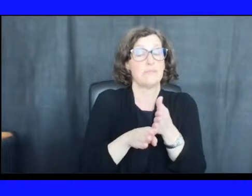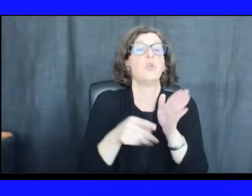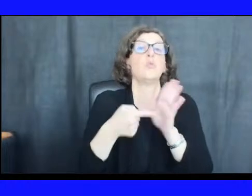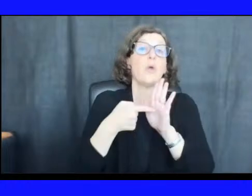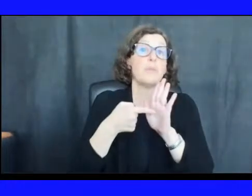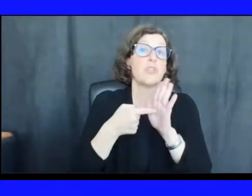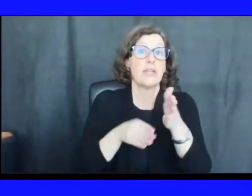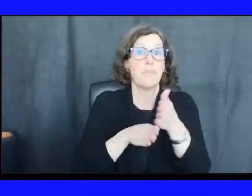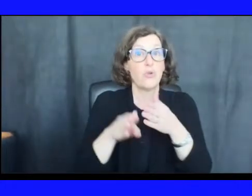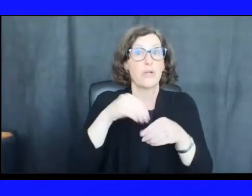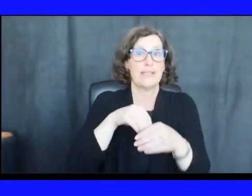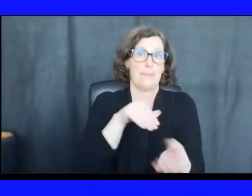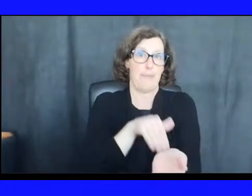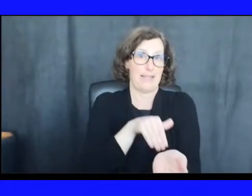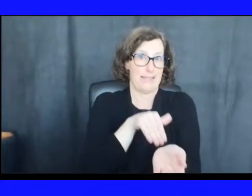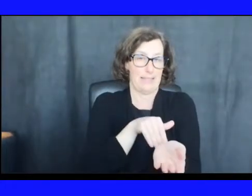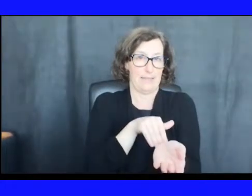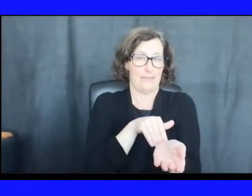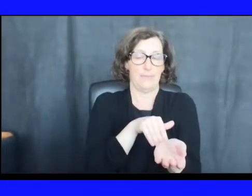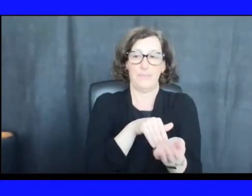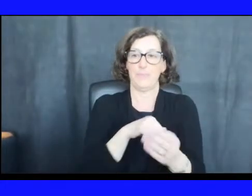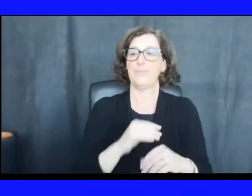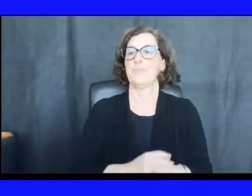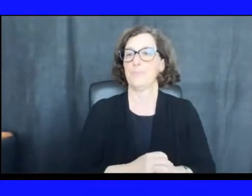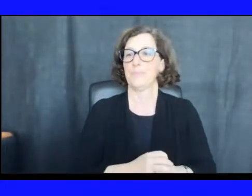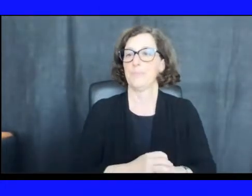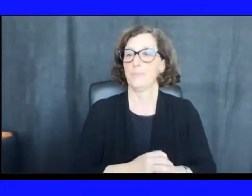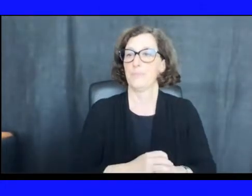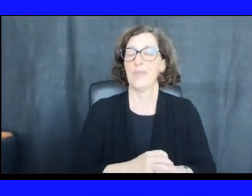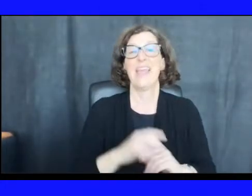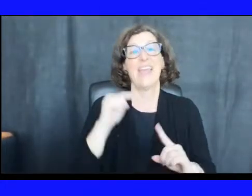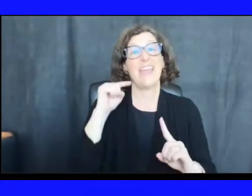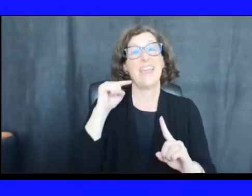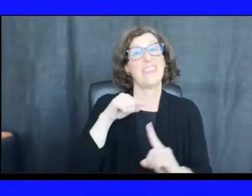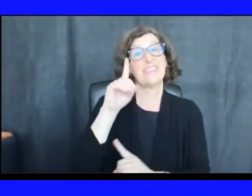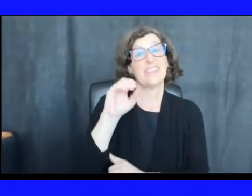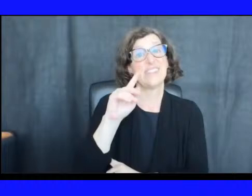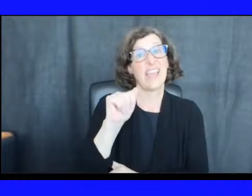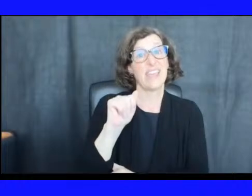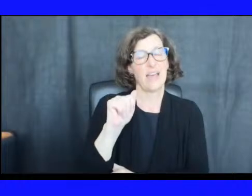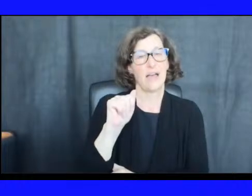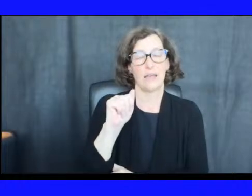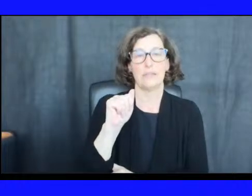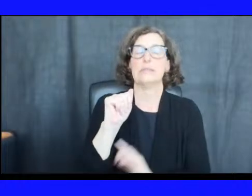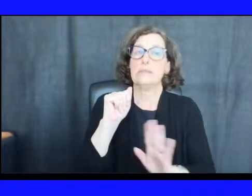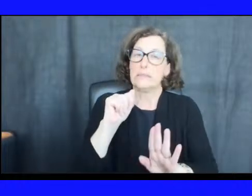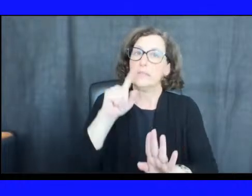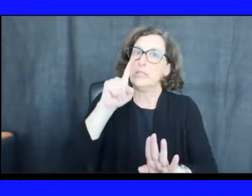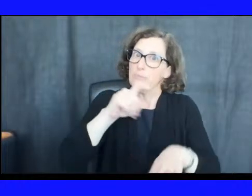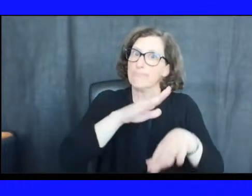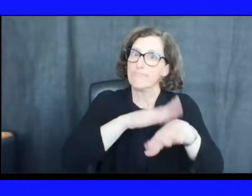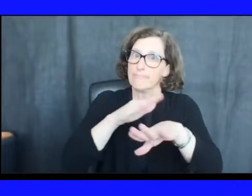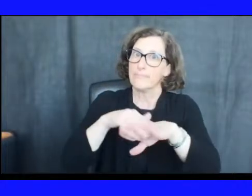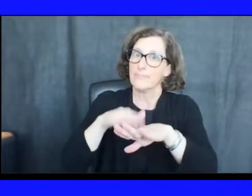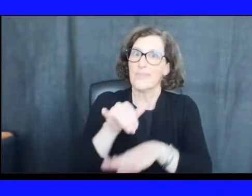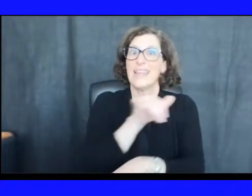here, data that we're getting from our affiliates, 66.4% are unknown. And so this is